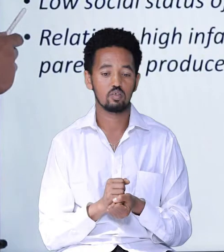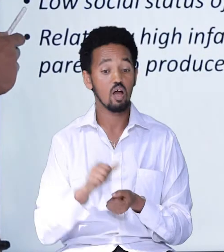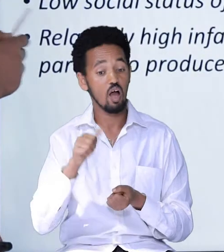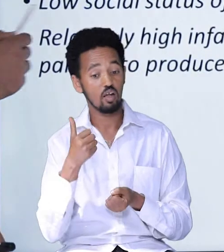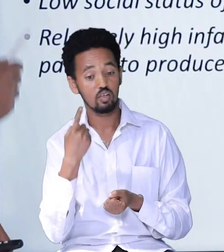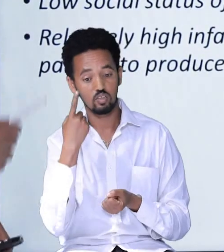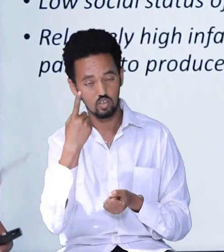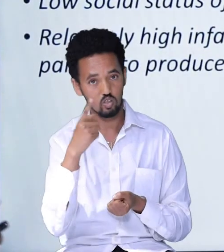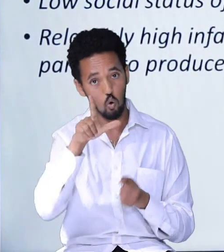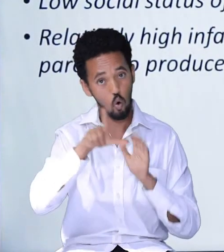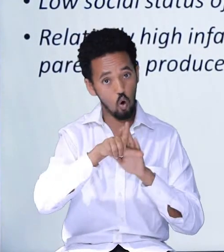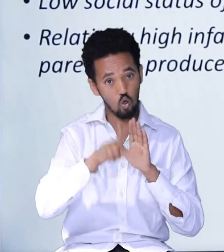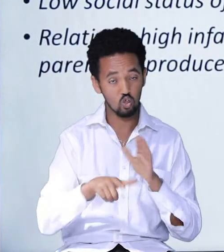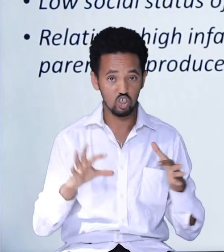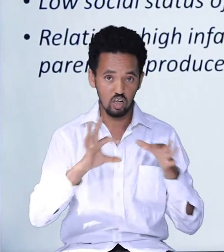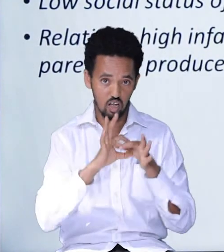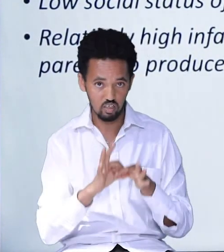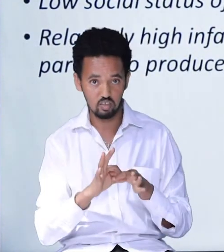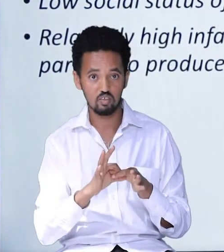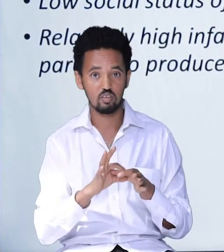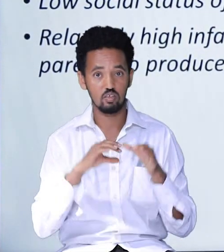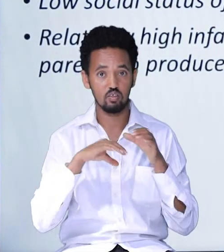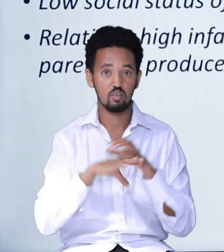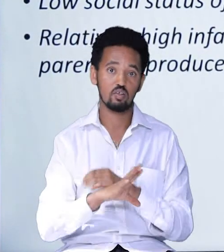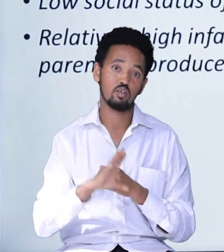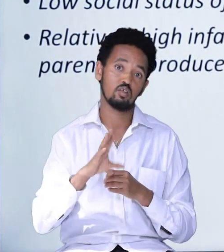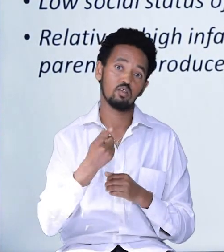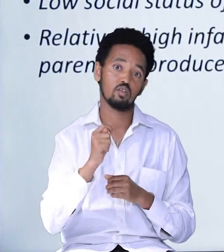Another one is low social status of women.